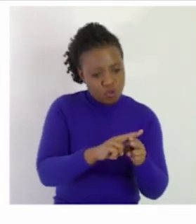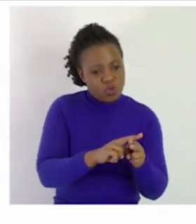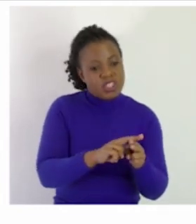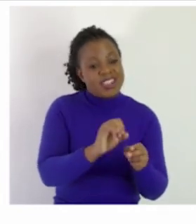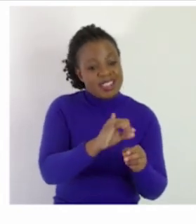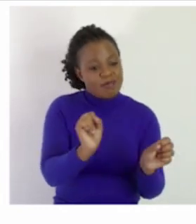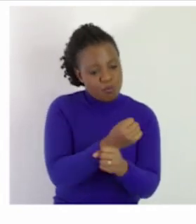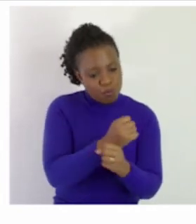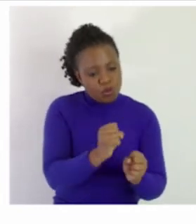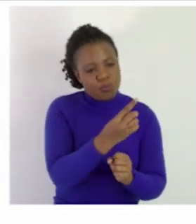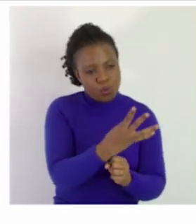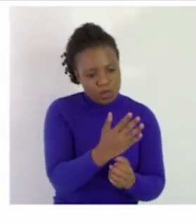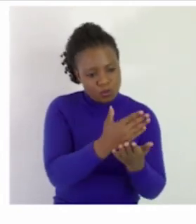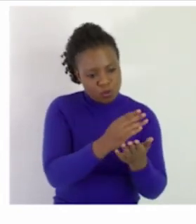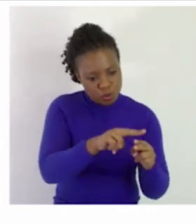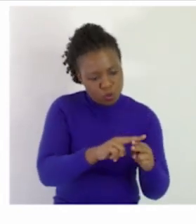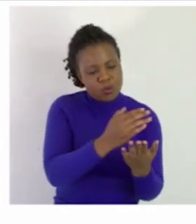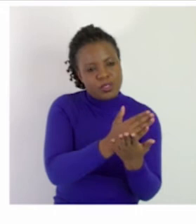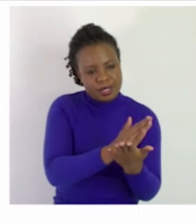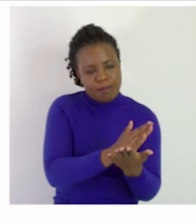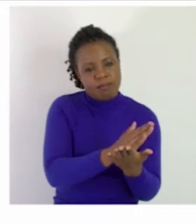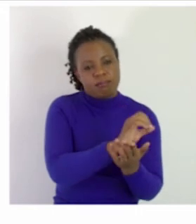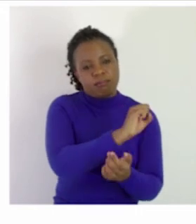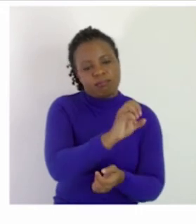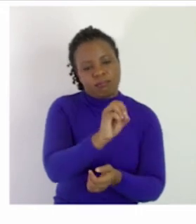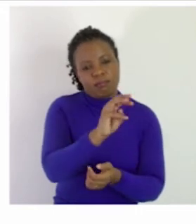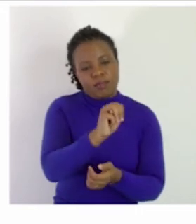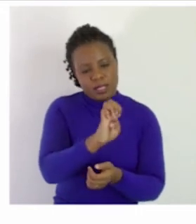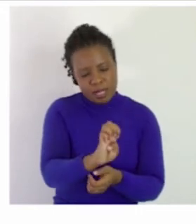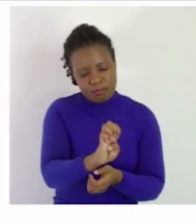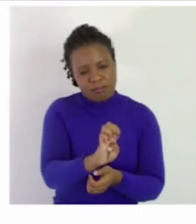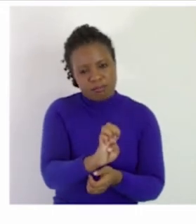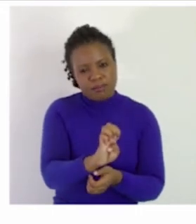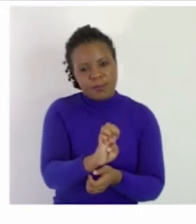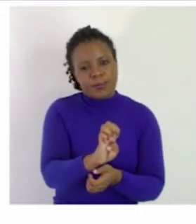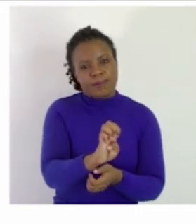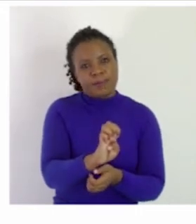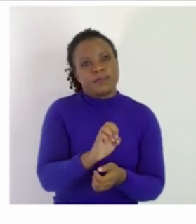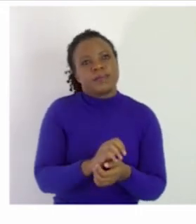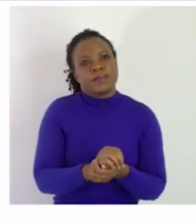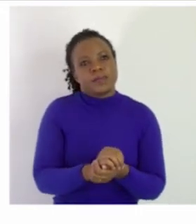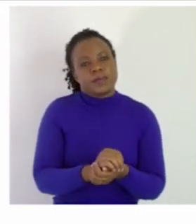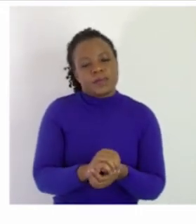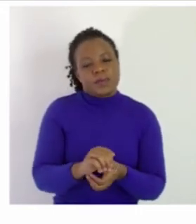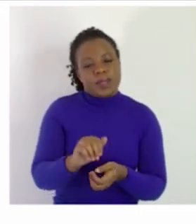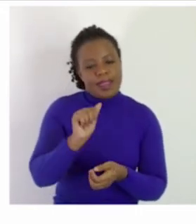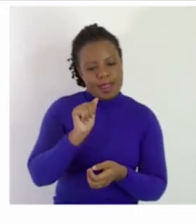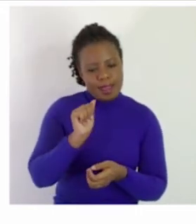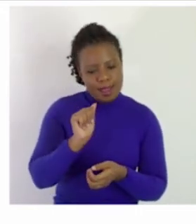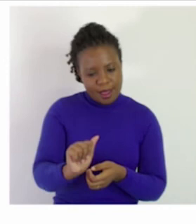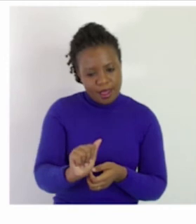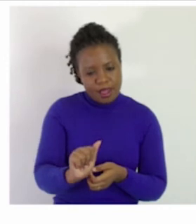is uncountable things. So that's an uncountable noun. And